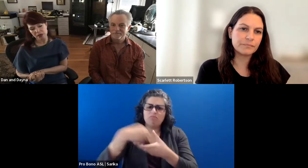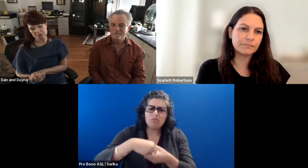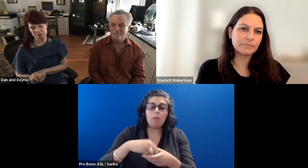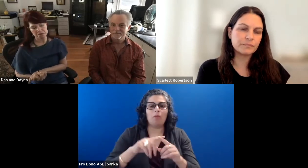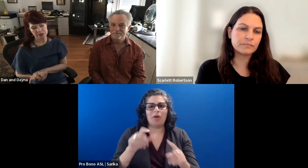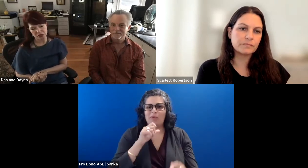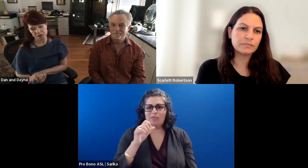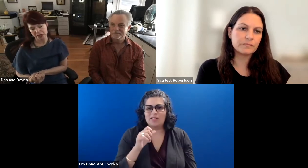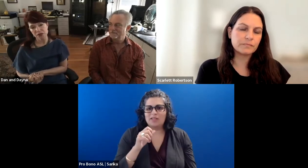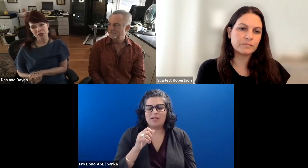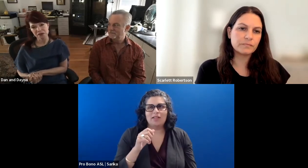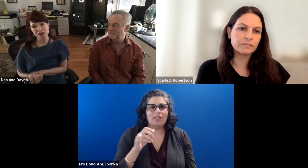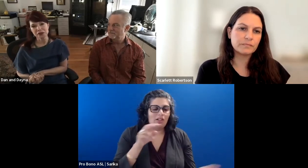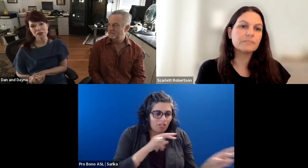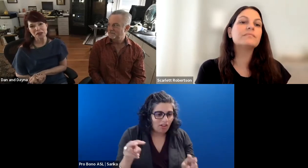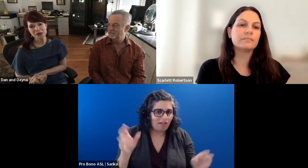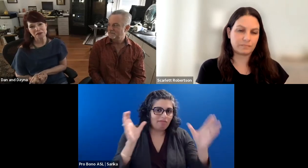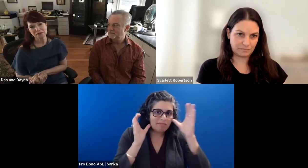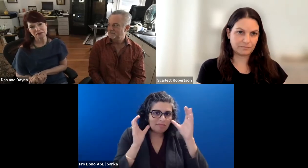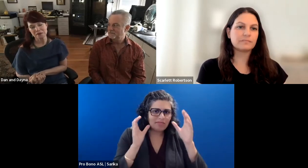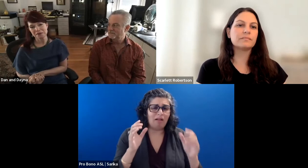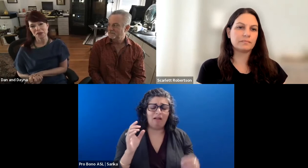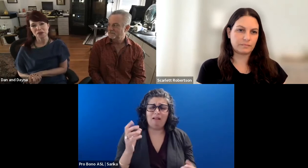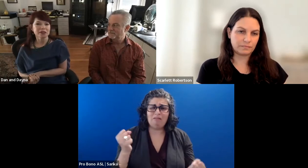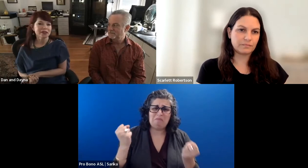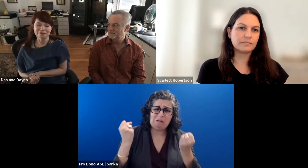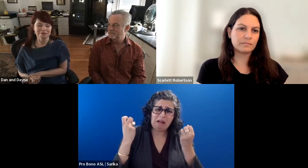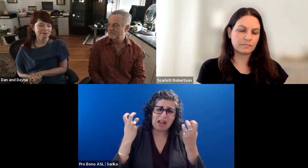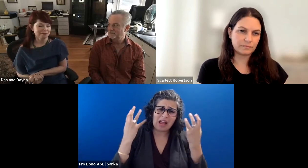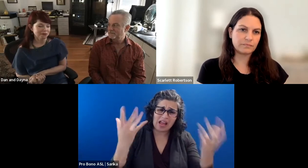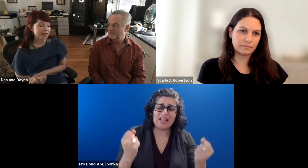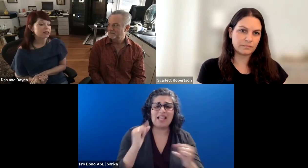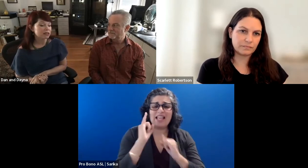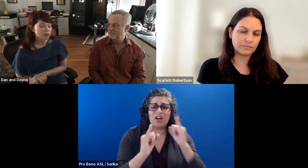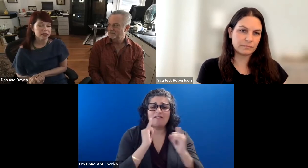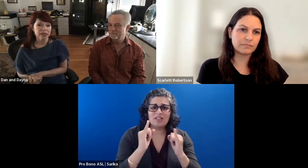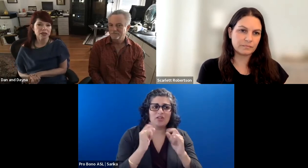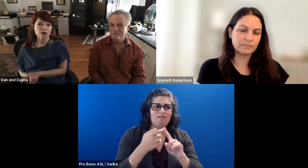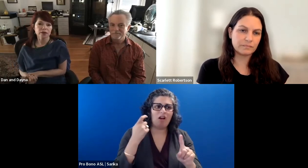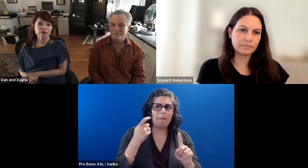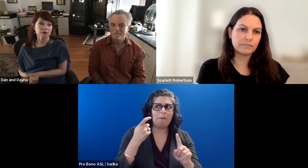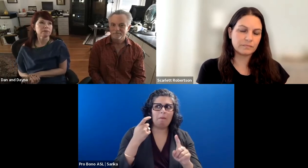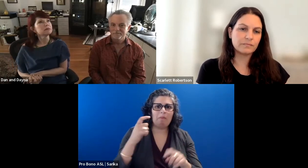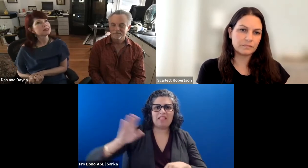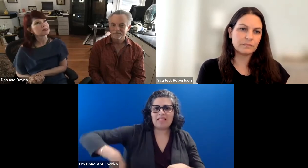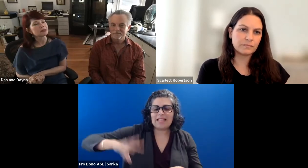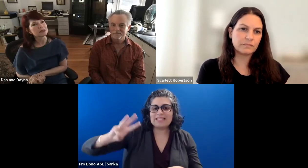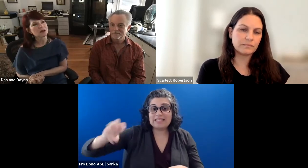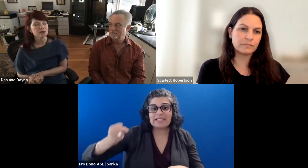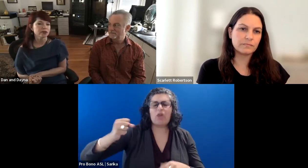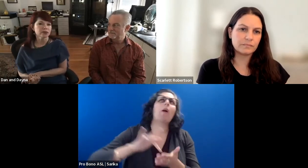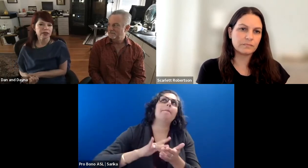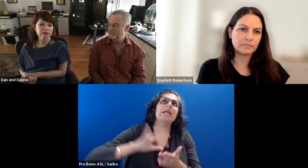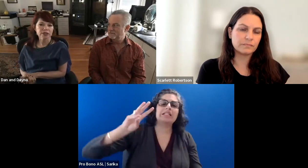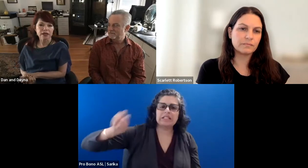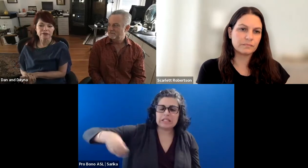to, hundreds of interviews with Leonard from the late 60s, really, all the way, or mid 60s, all the